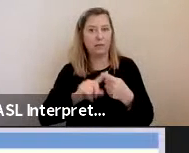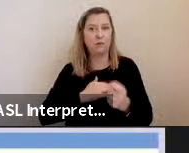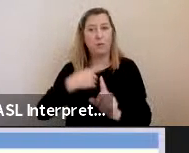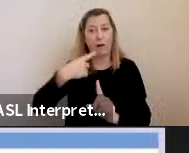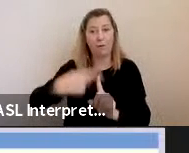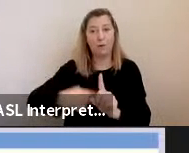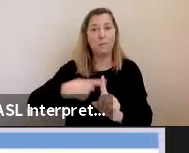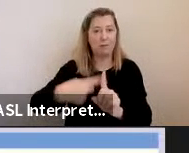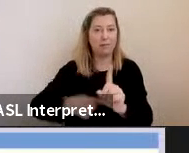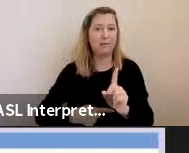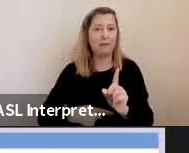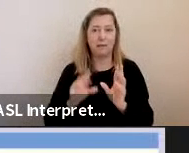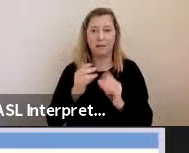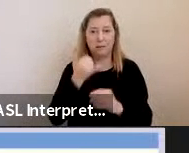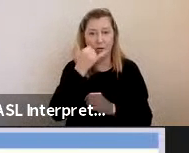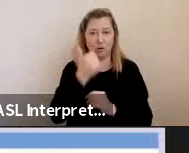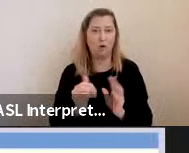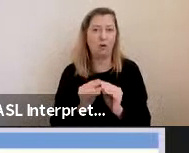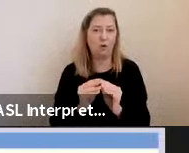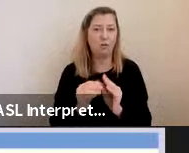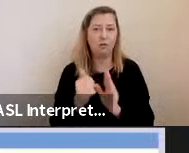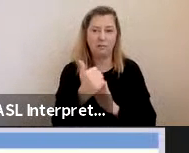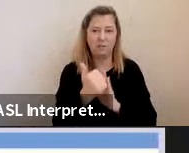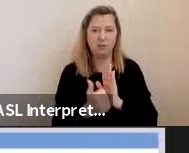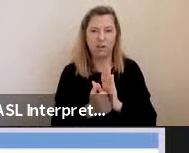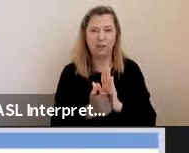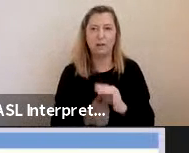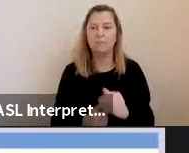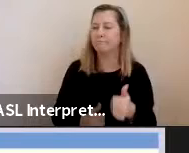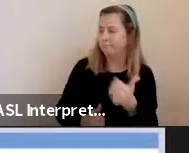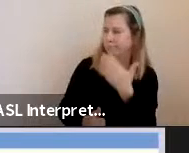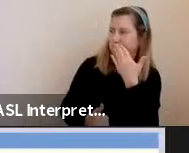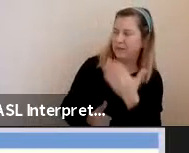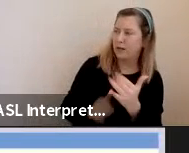that'd be great. Thank you. Mhm.